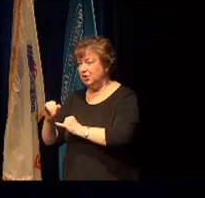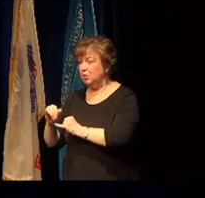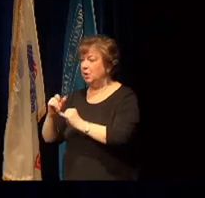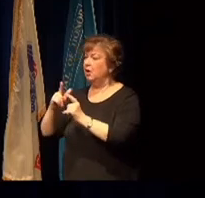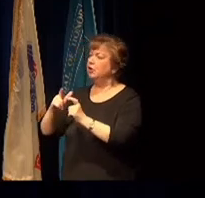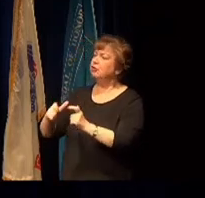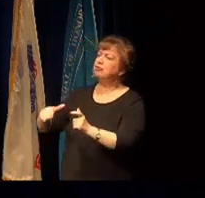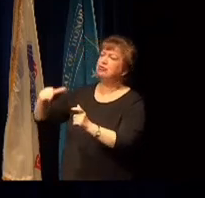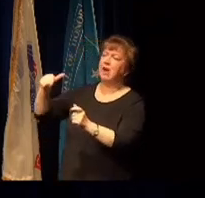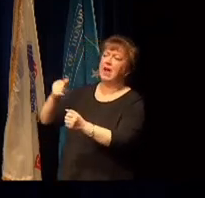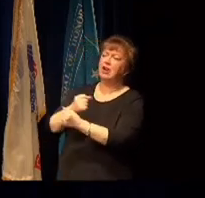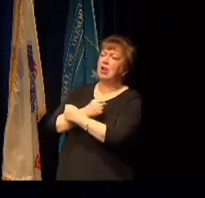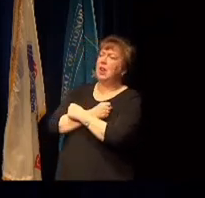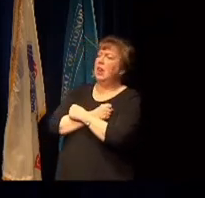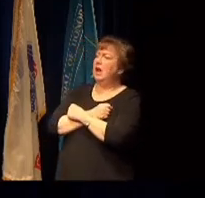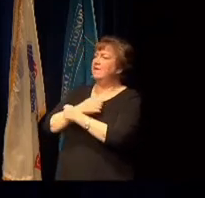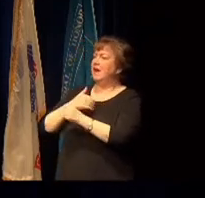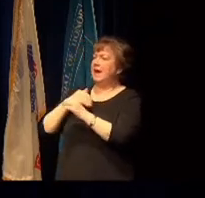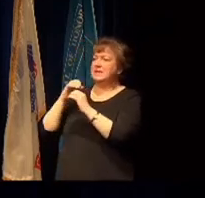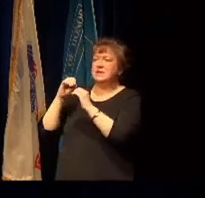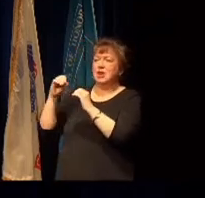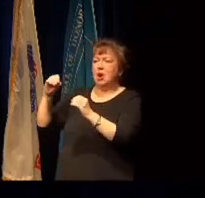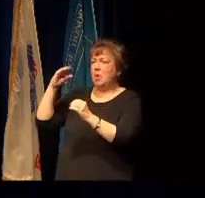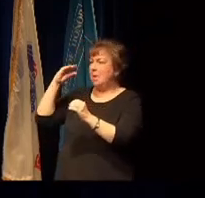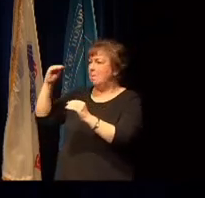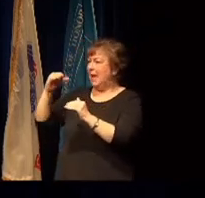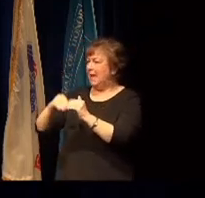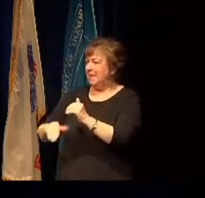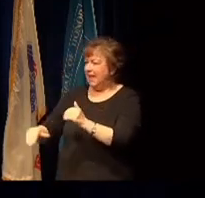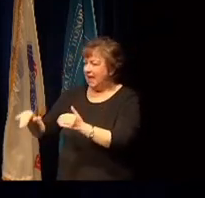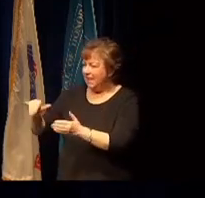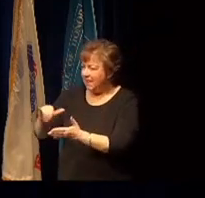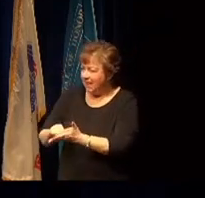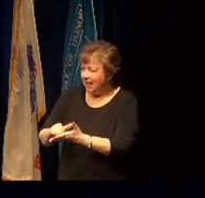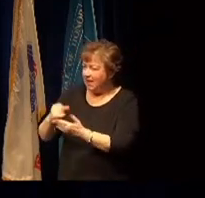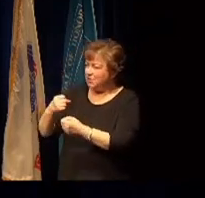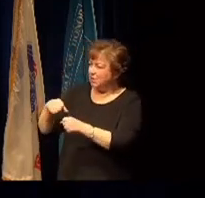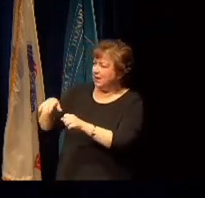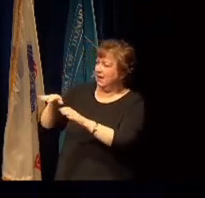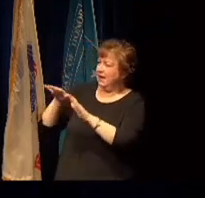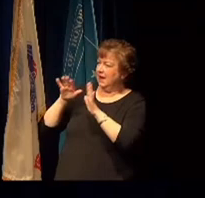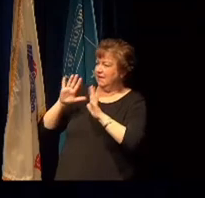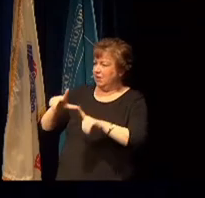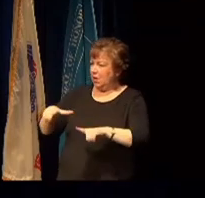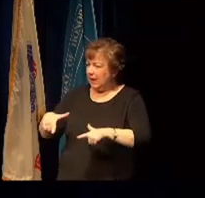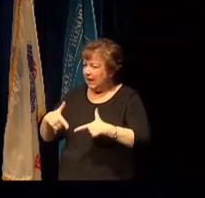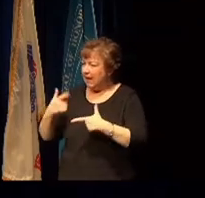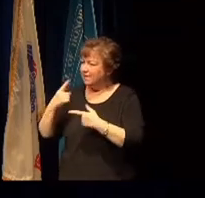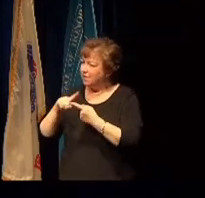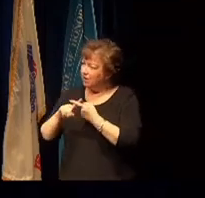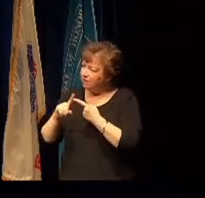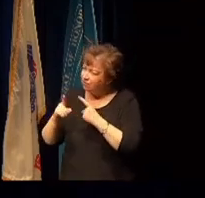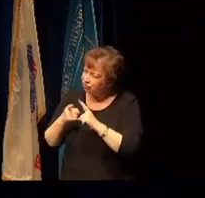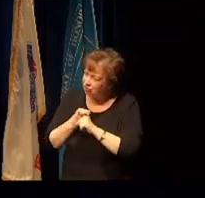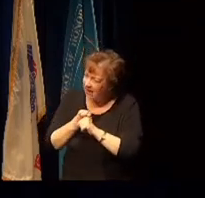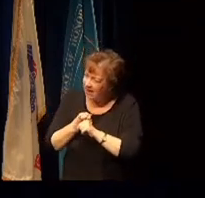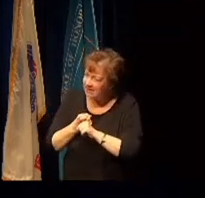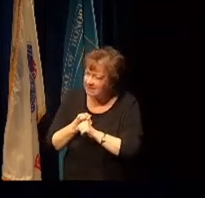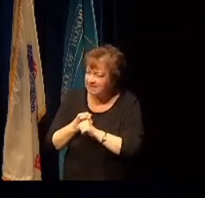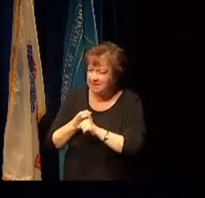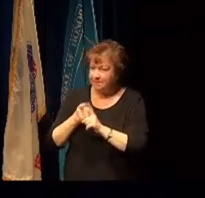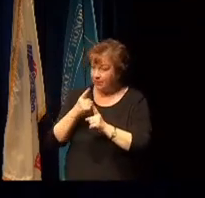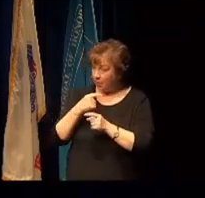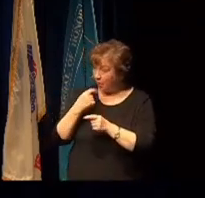Greater love hath no man than this, that a man lay down his life for his friends. Now,